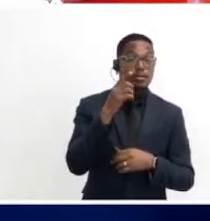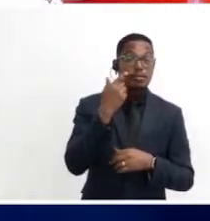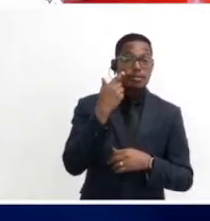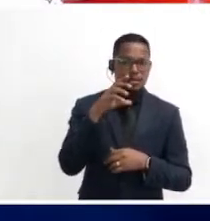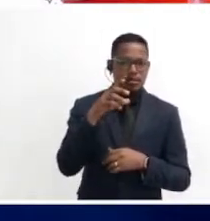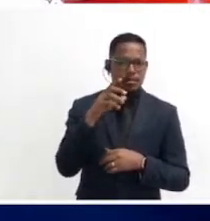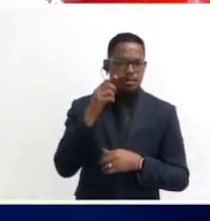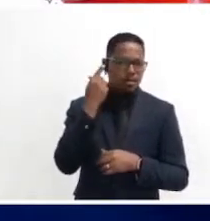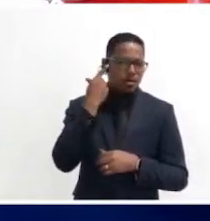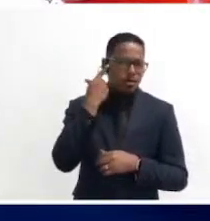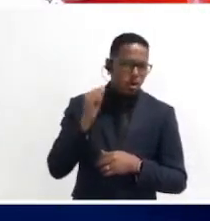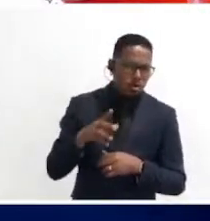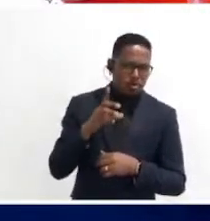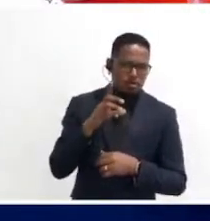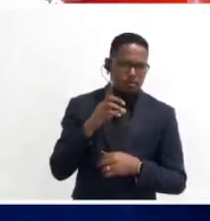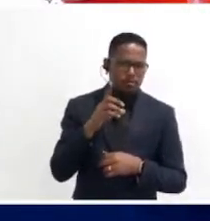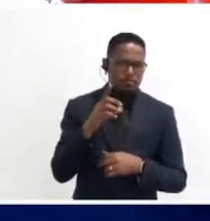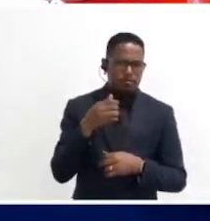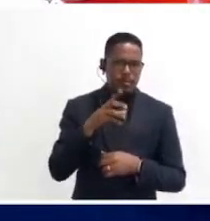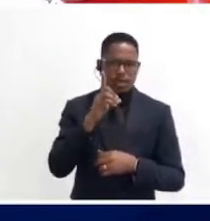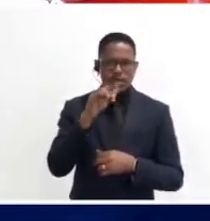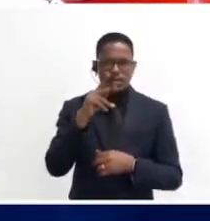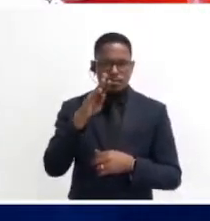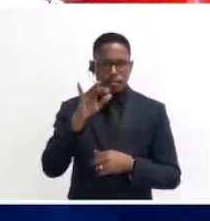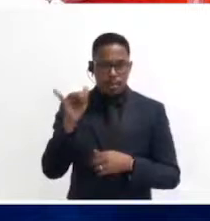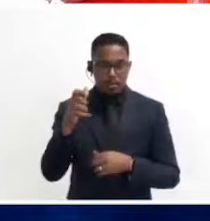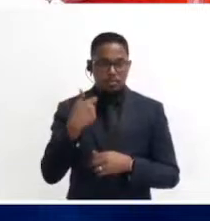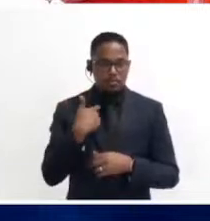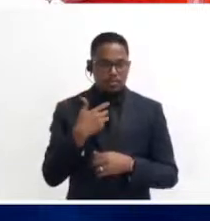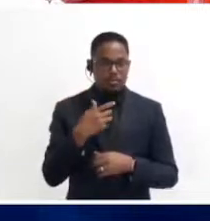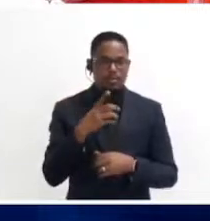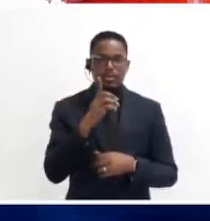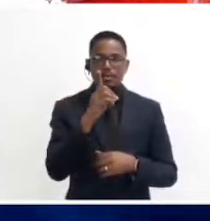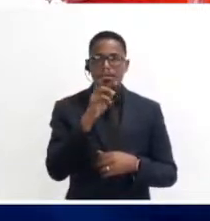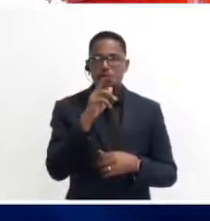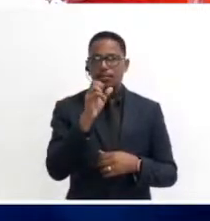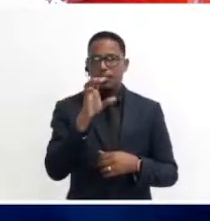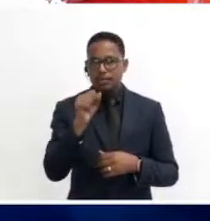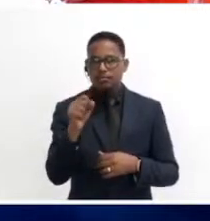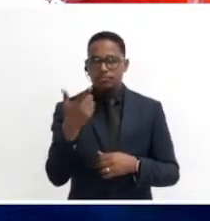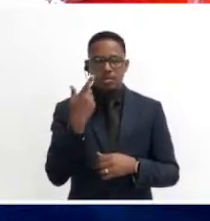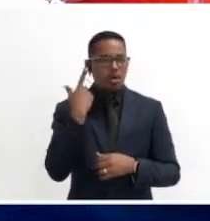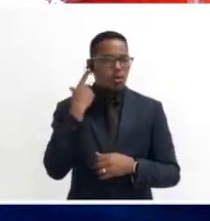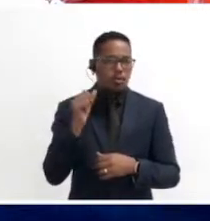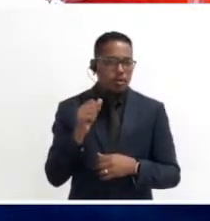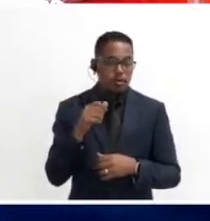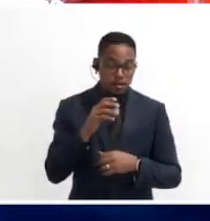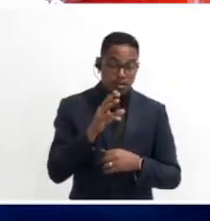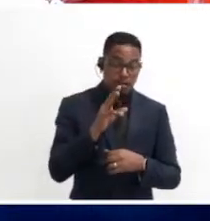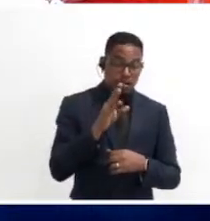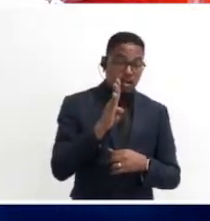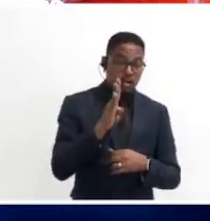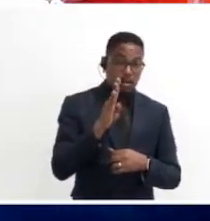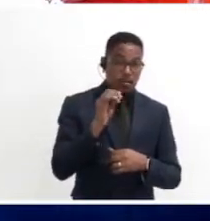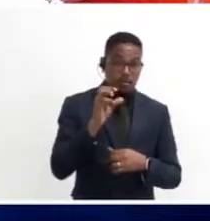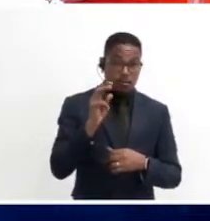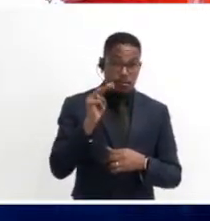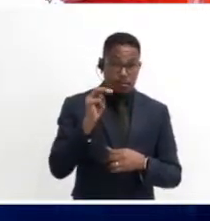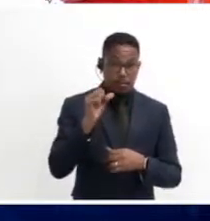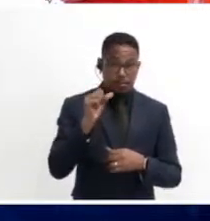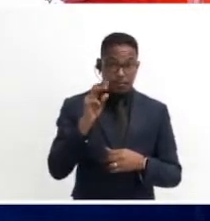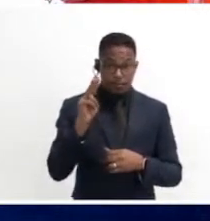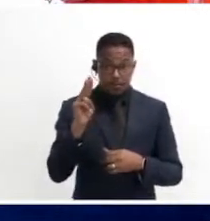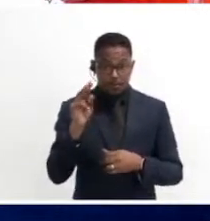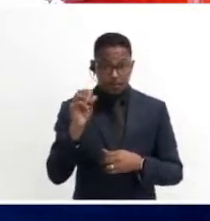also comes into play sometimes. And gold bump is nice, soft material, easy to bond to for the tab